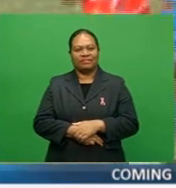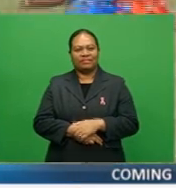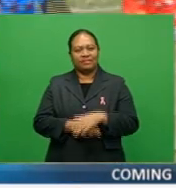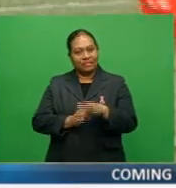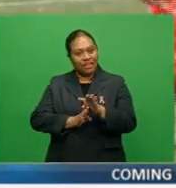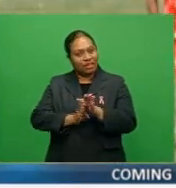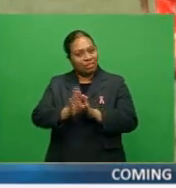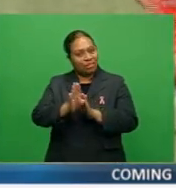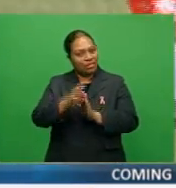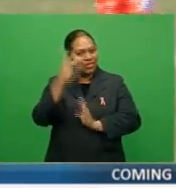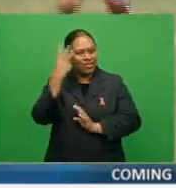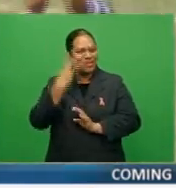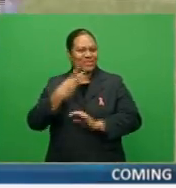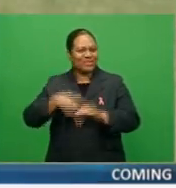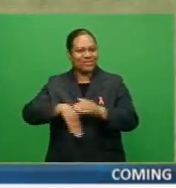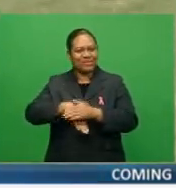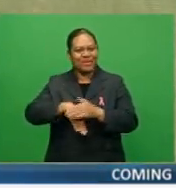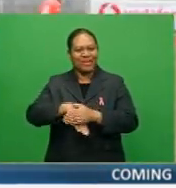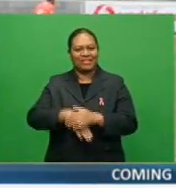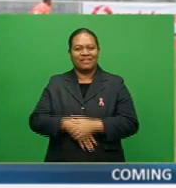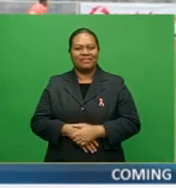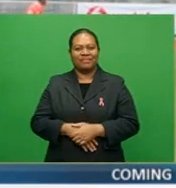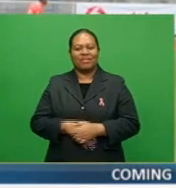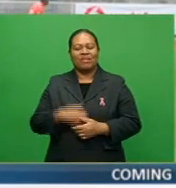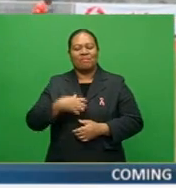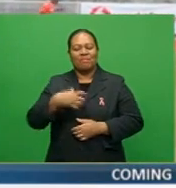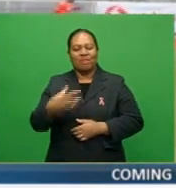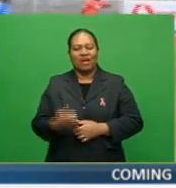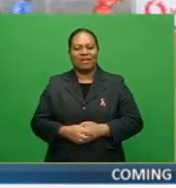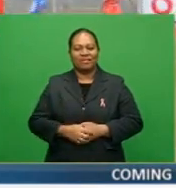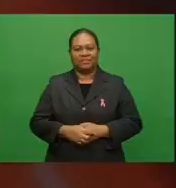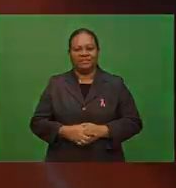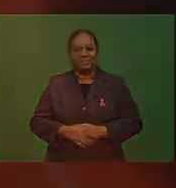And improvement in women's football. This and more coming up.